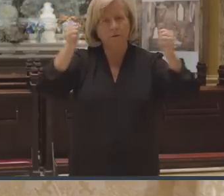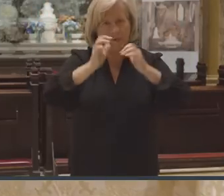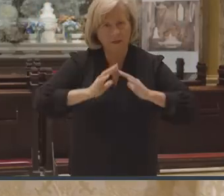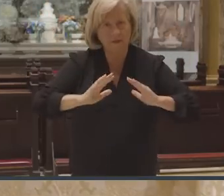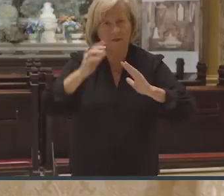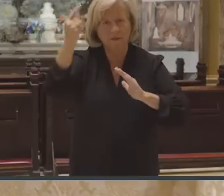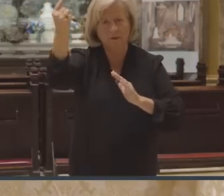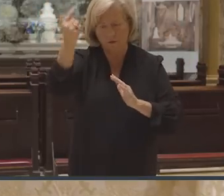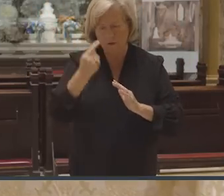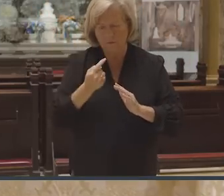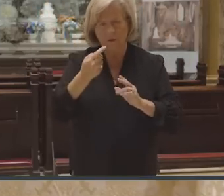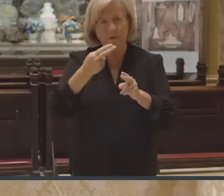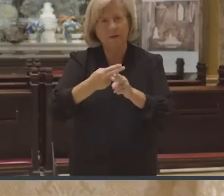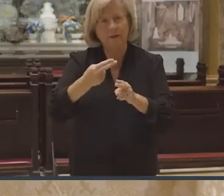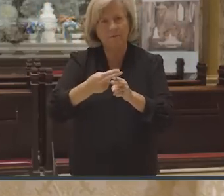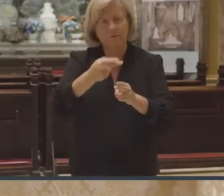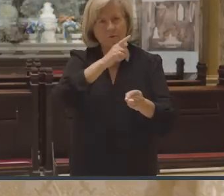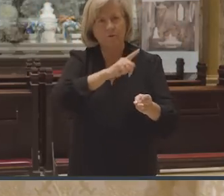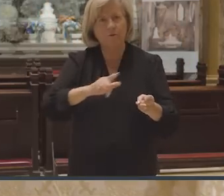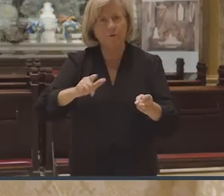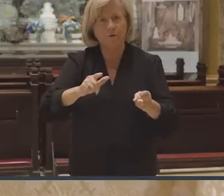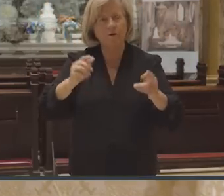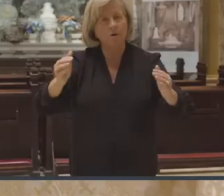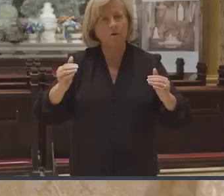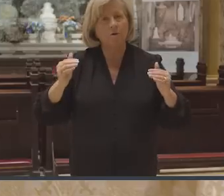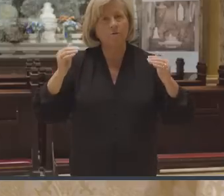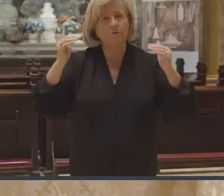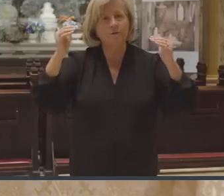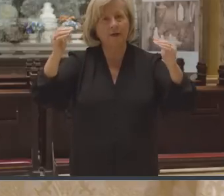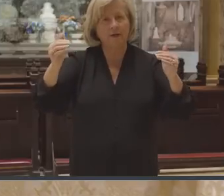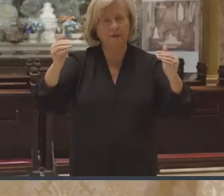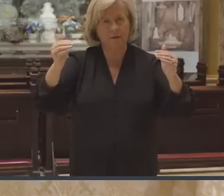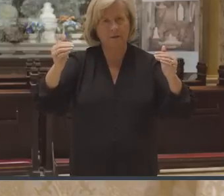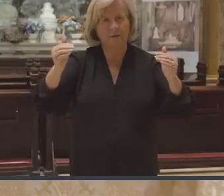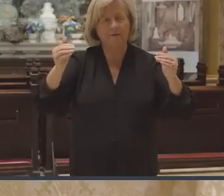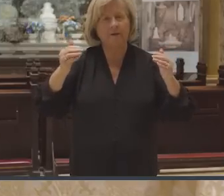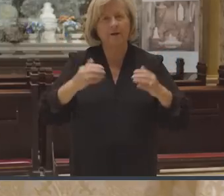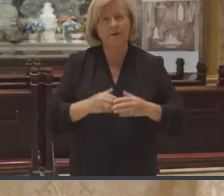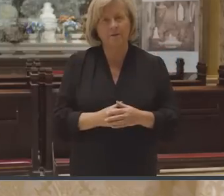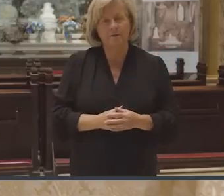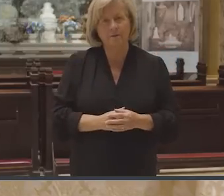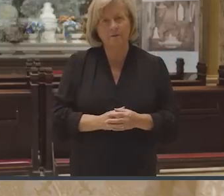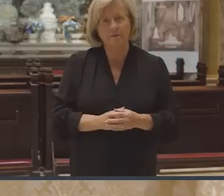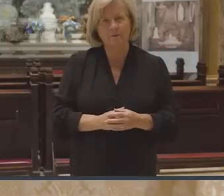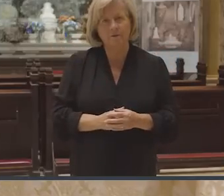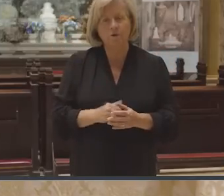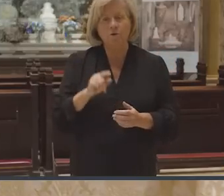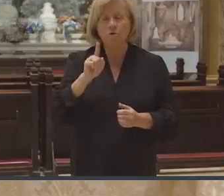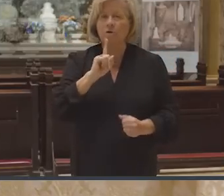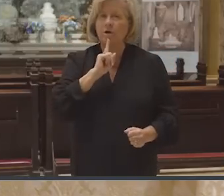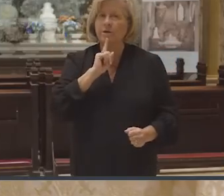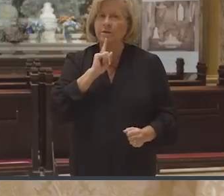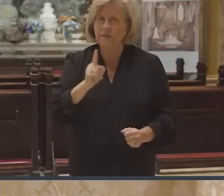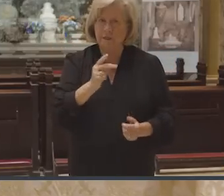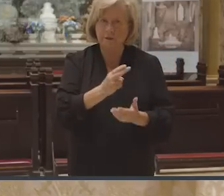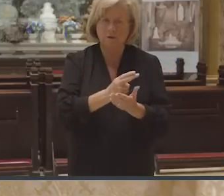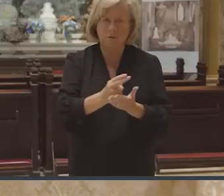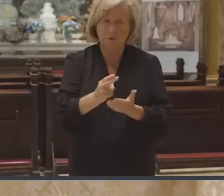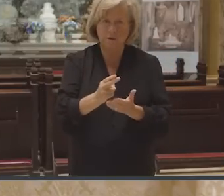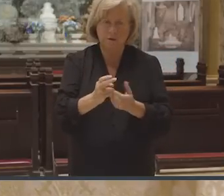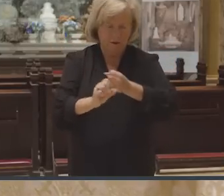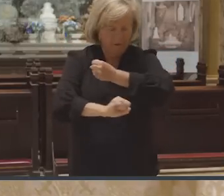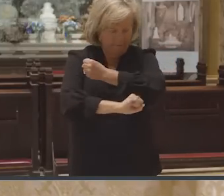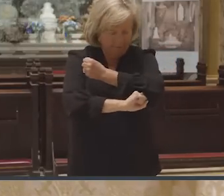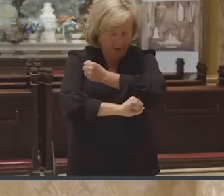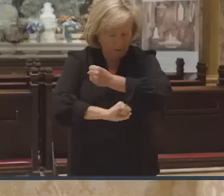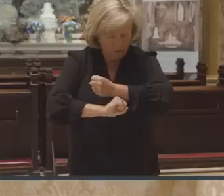is he who comes in the name of the Lord, Hosanna in highest. You are indeed holy, O Lord, the fount of